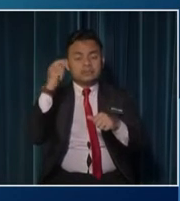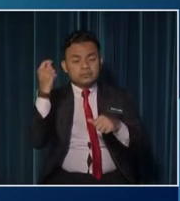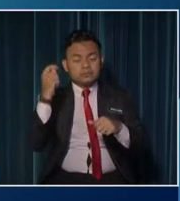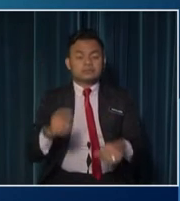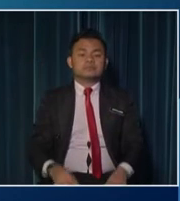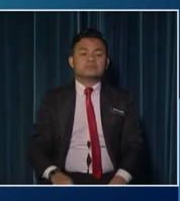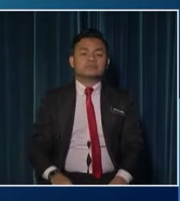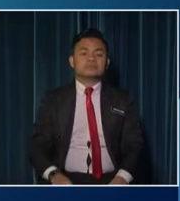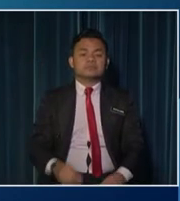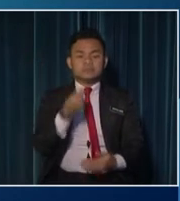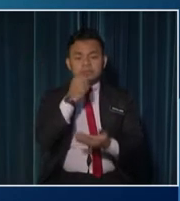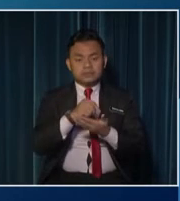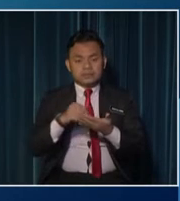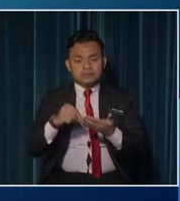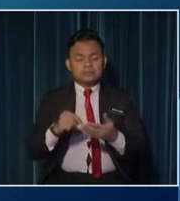stationaries.